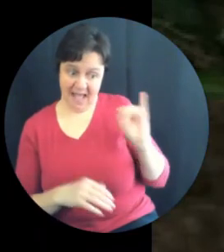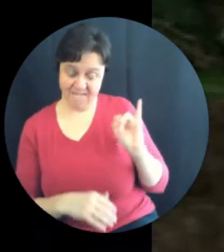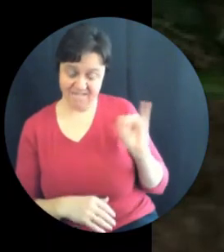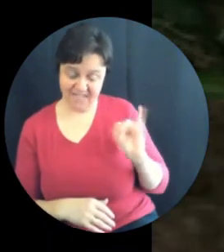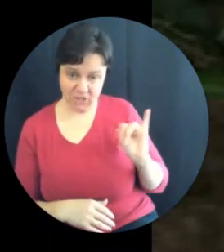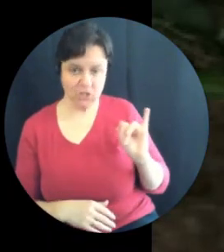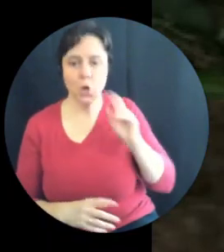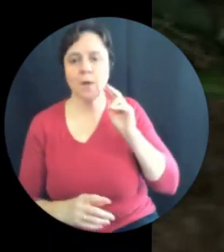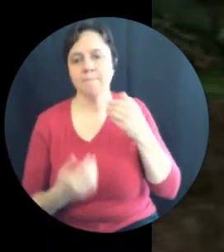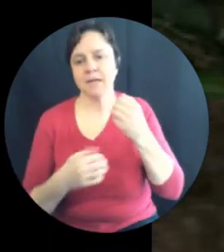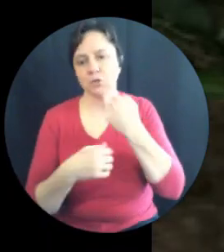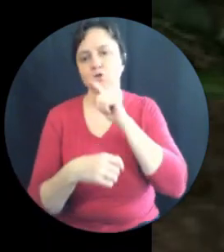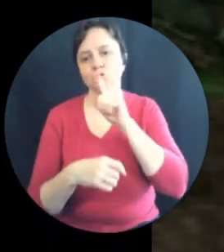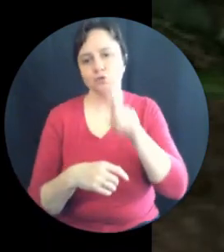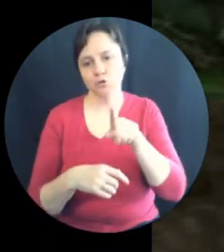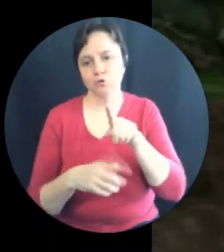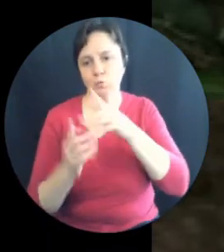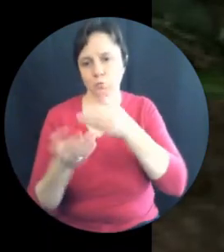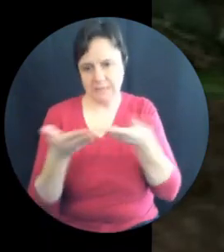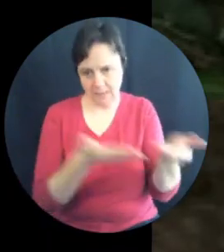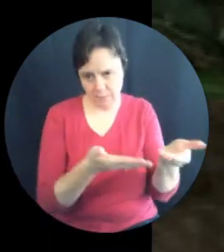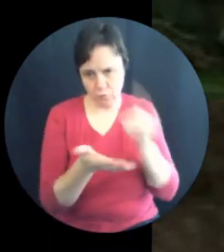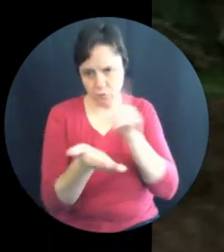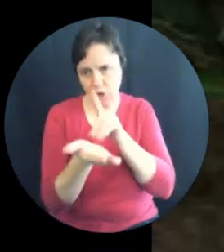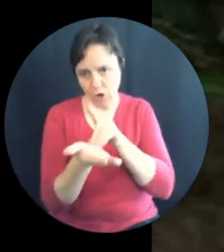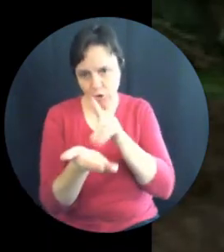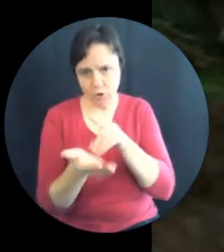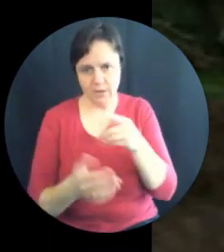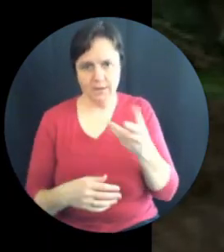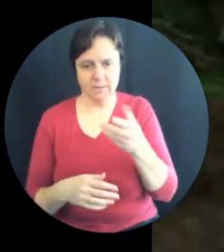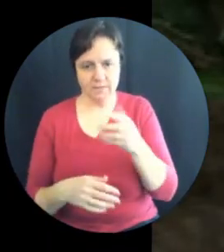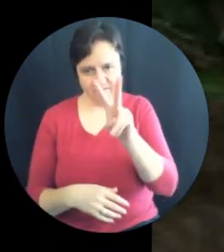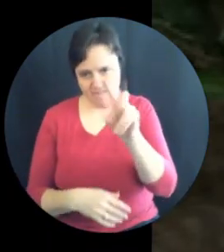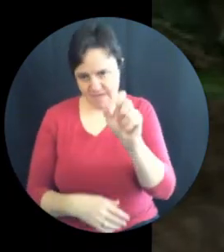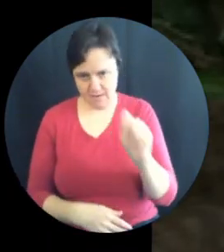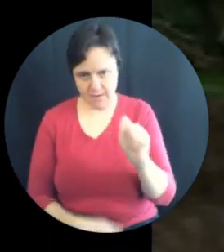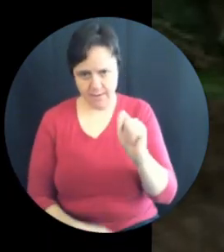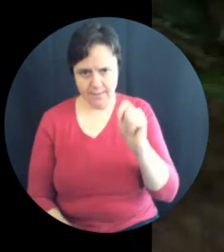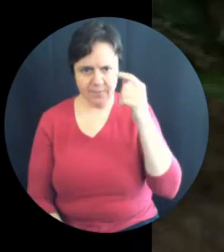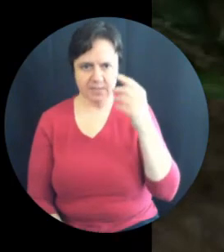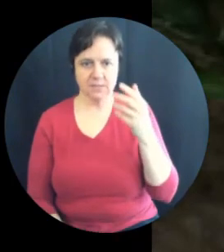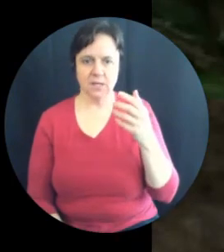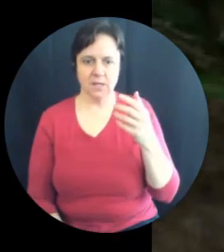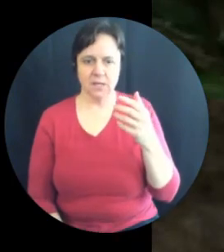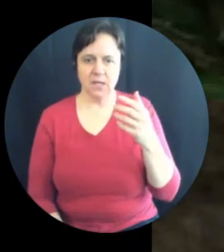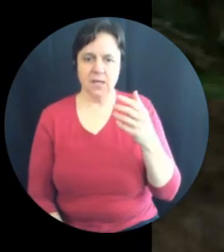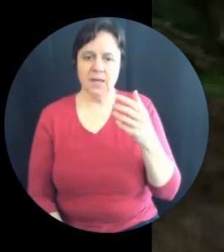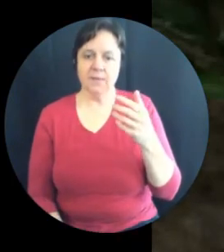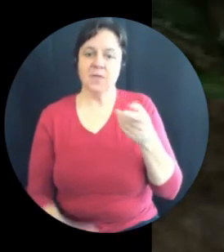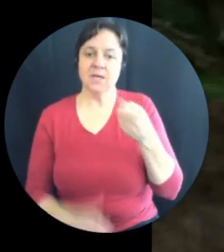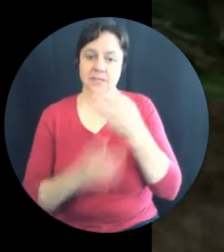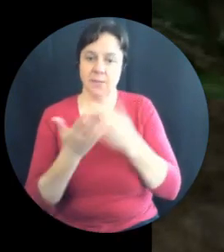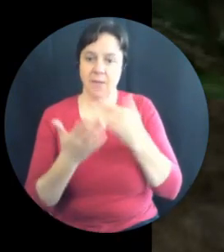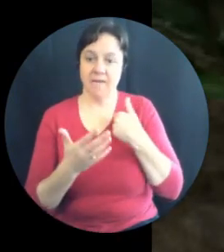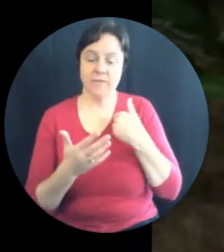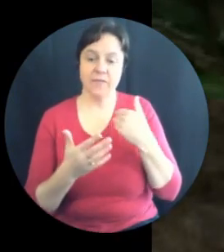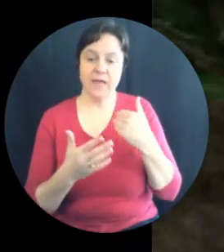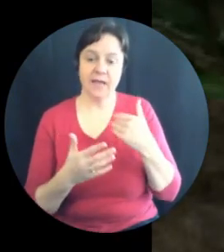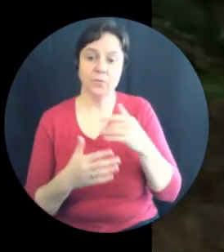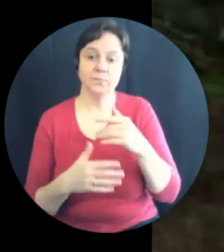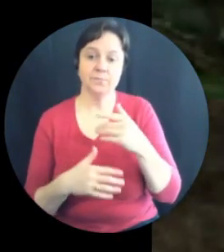it has a very characteristic bullseye, like there's a little red spot and it goes yellow and then a red ring around